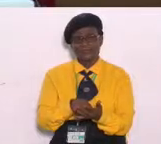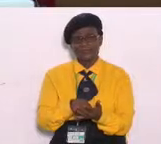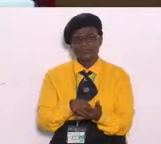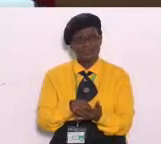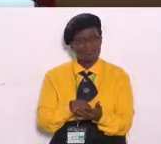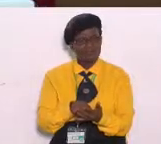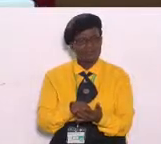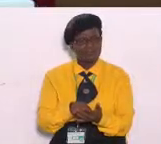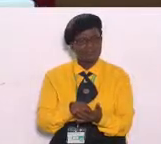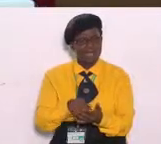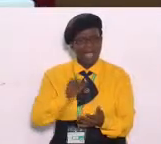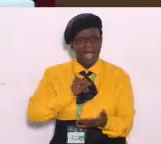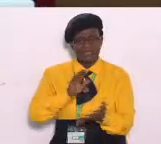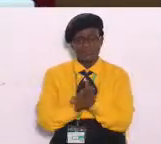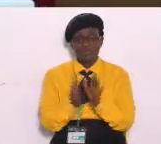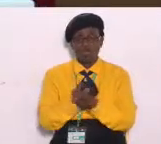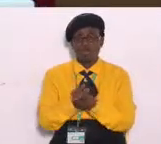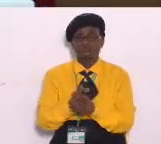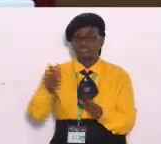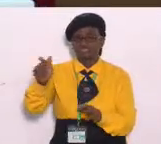I became general overseer